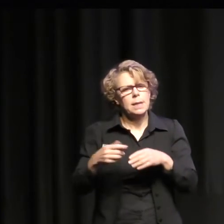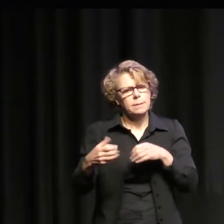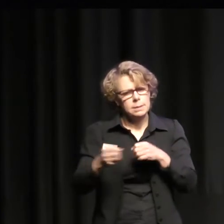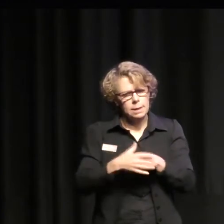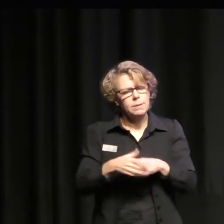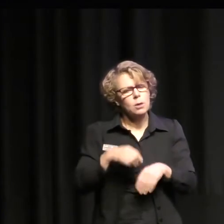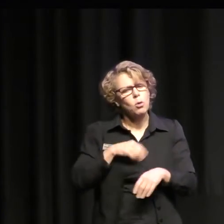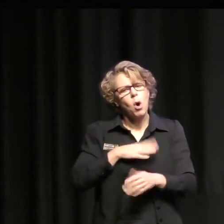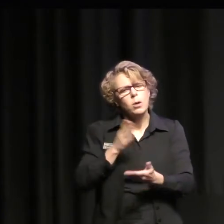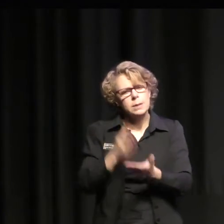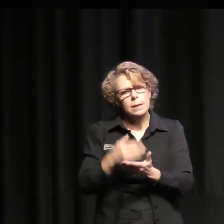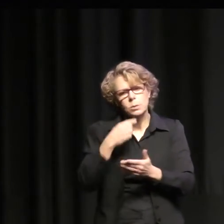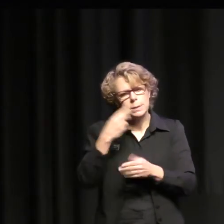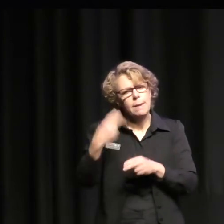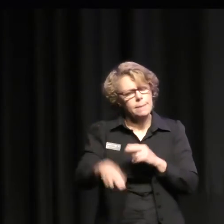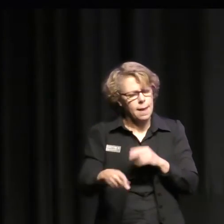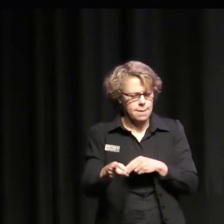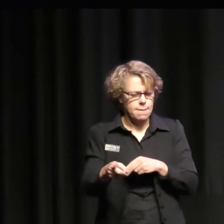say no.